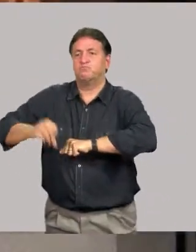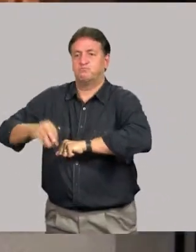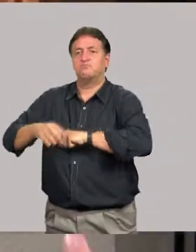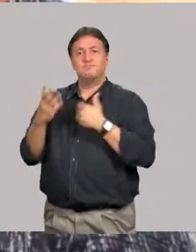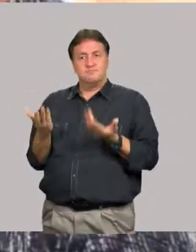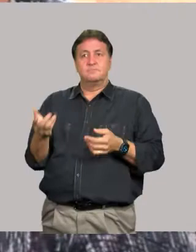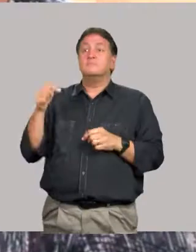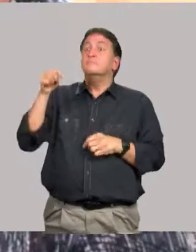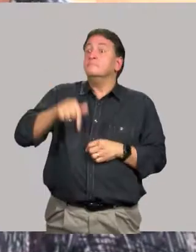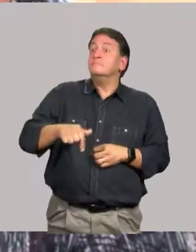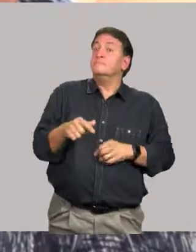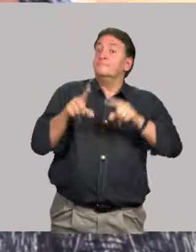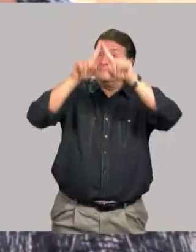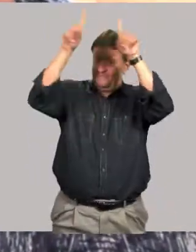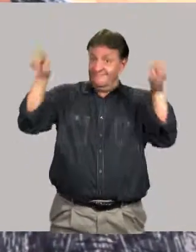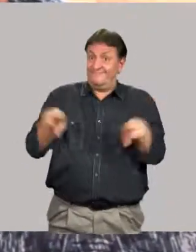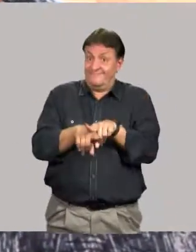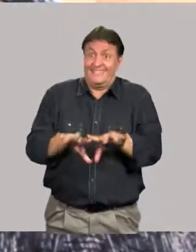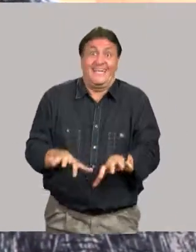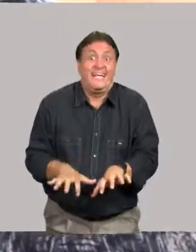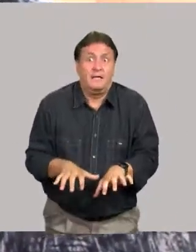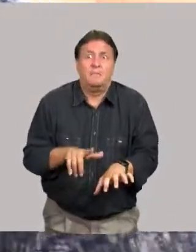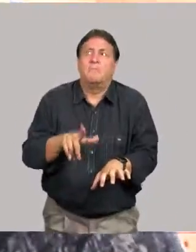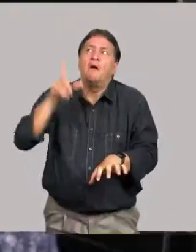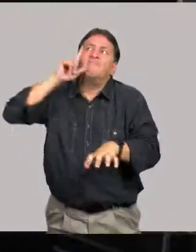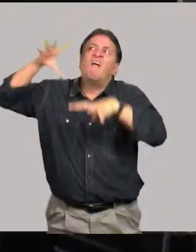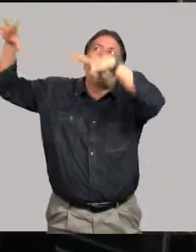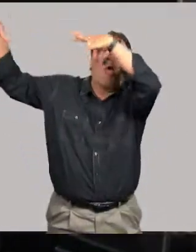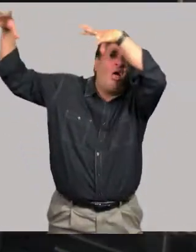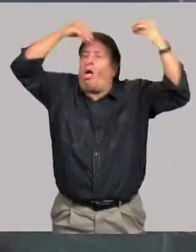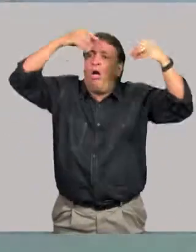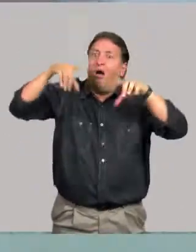just in case. That's a great idea. Let's take all this stuff into the living room.